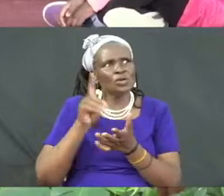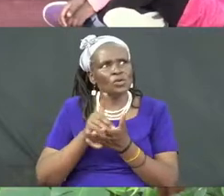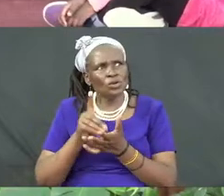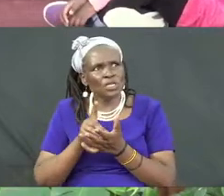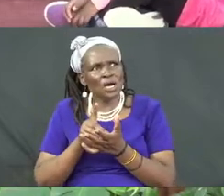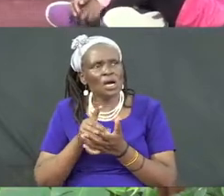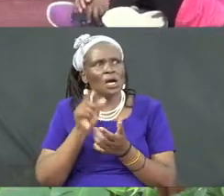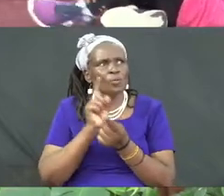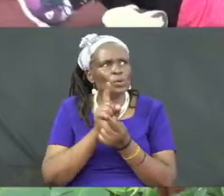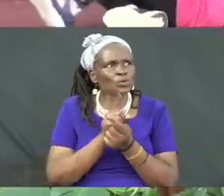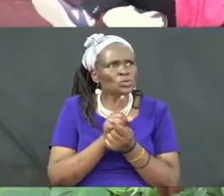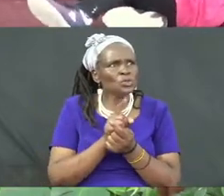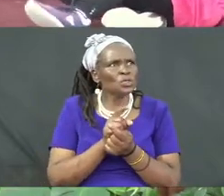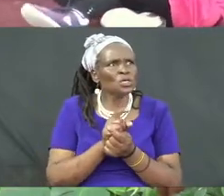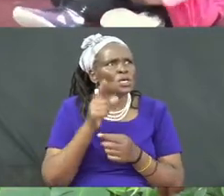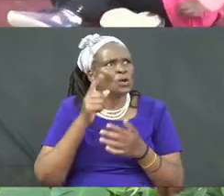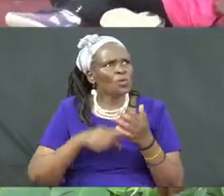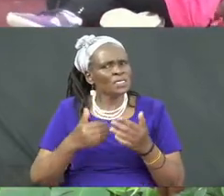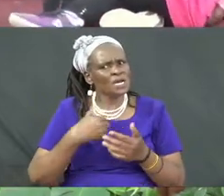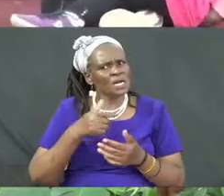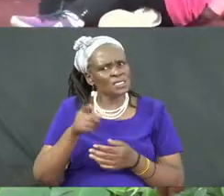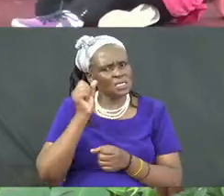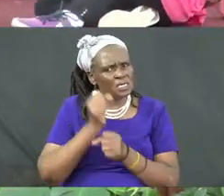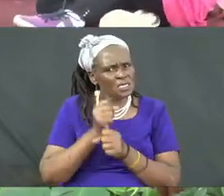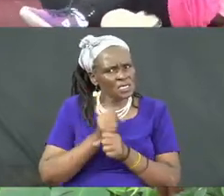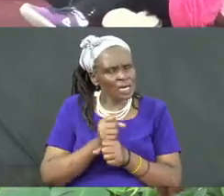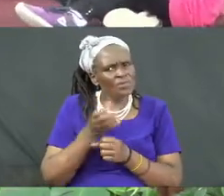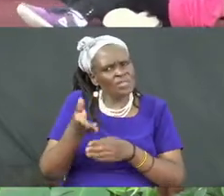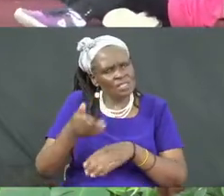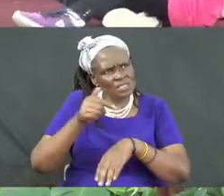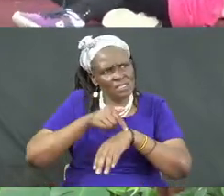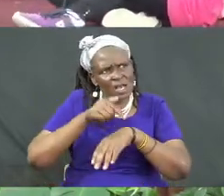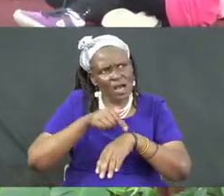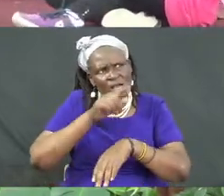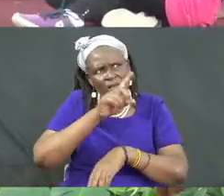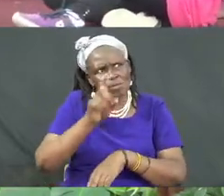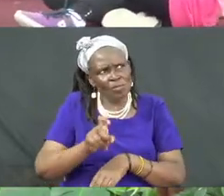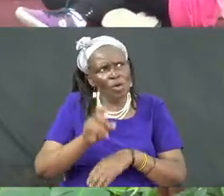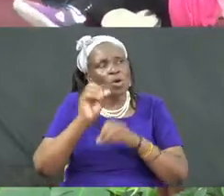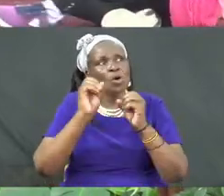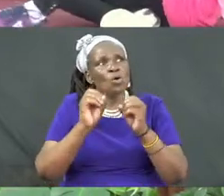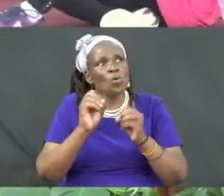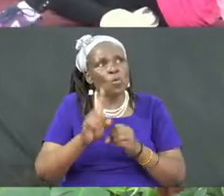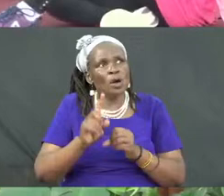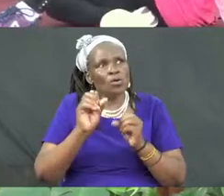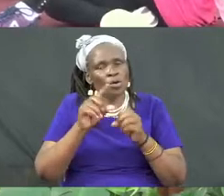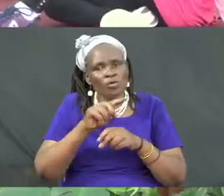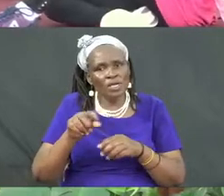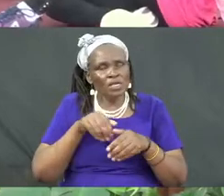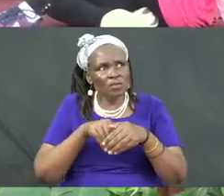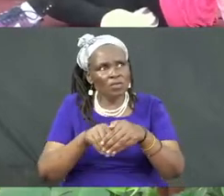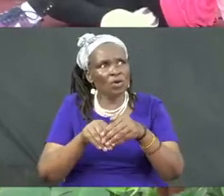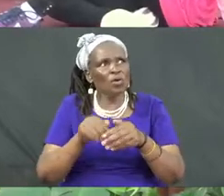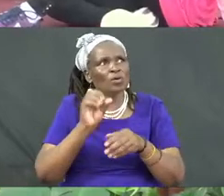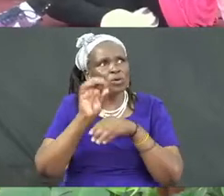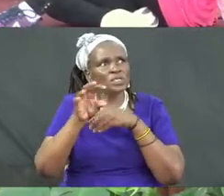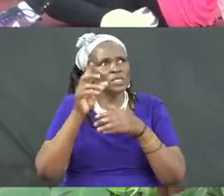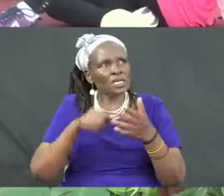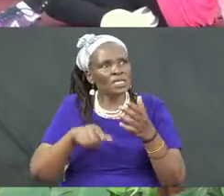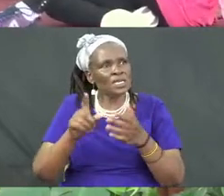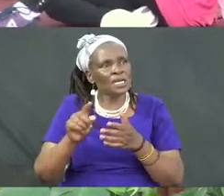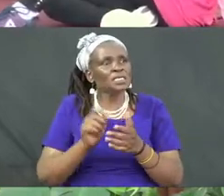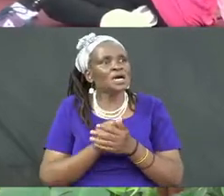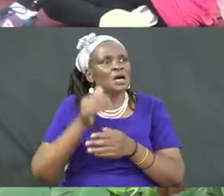Benji. What has he done this time? One of his followers posted that he is a con